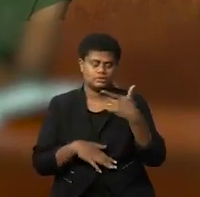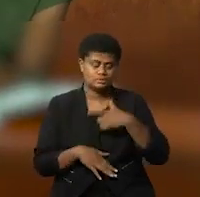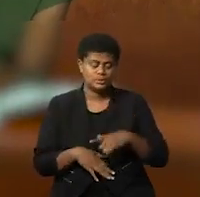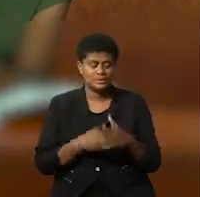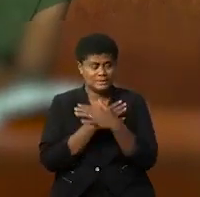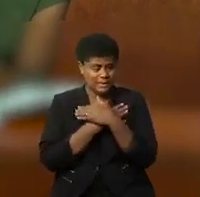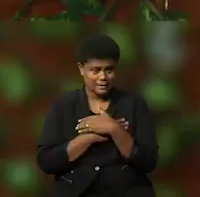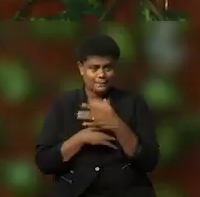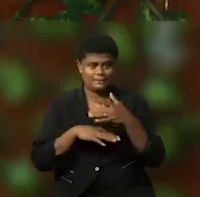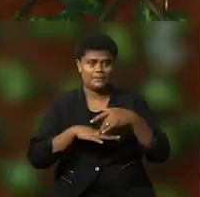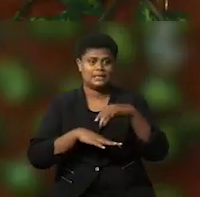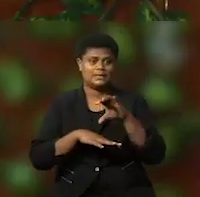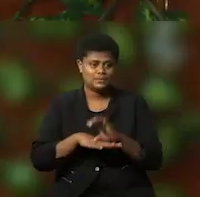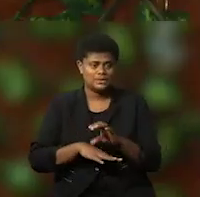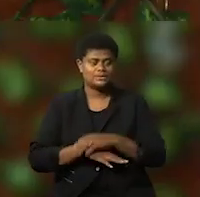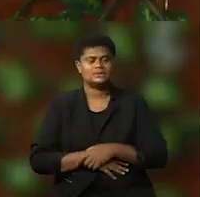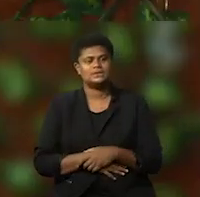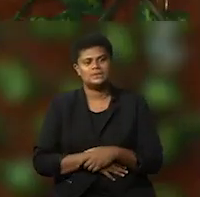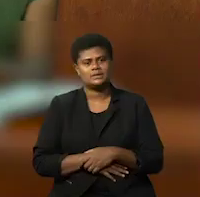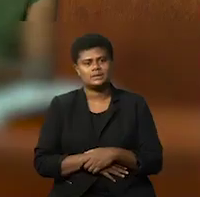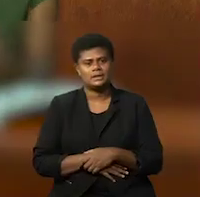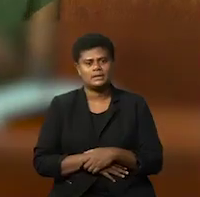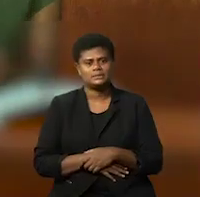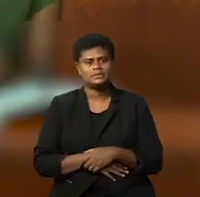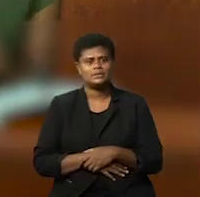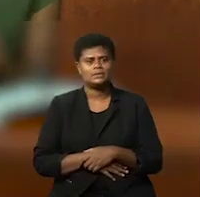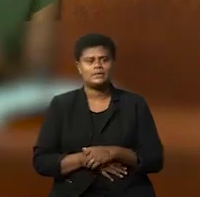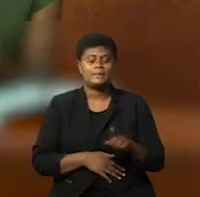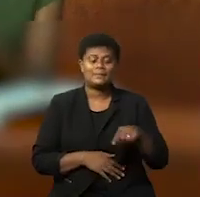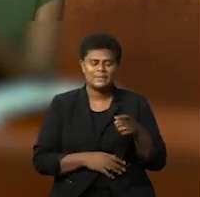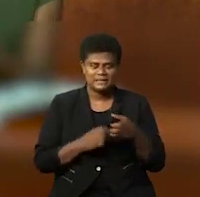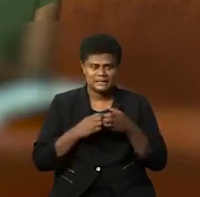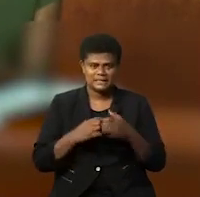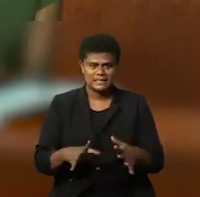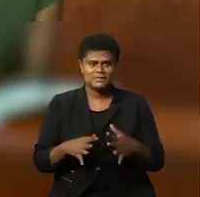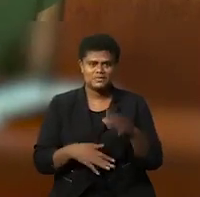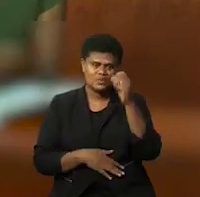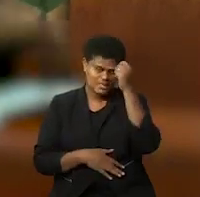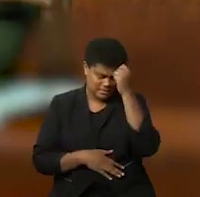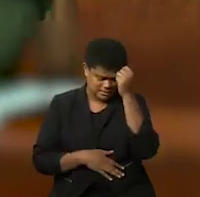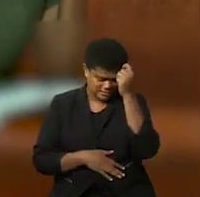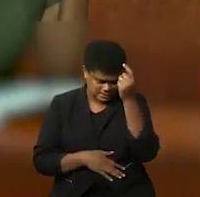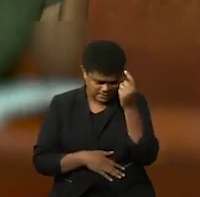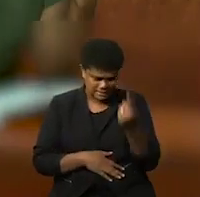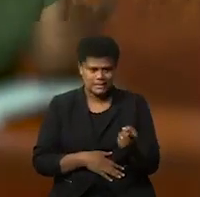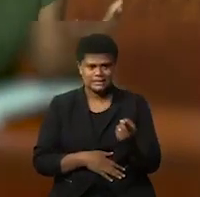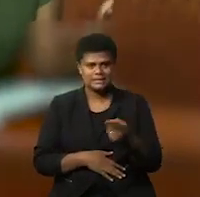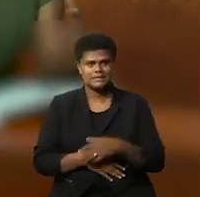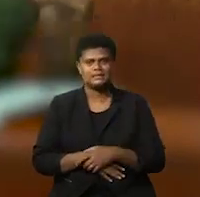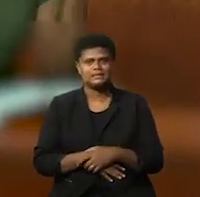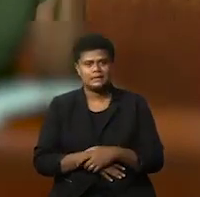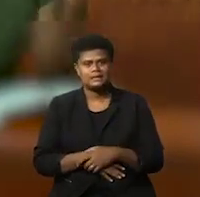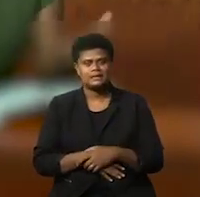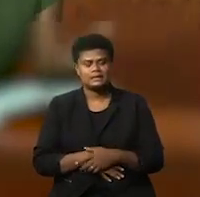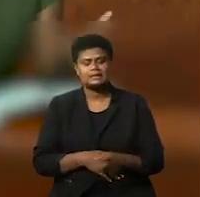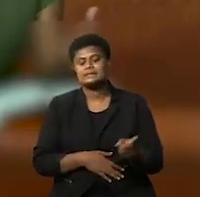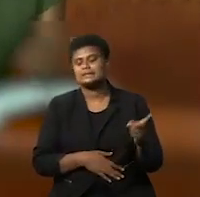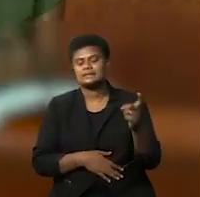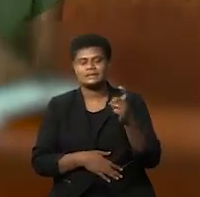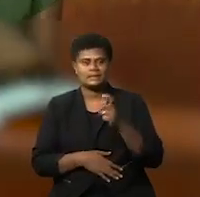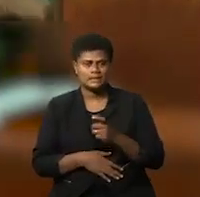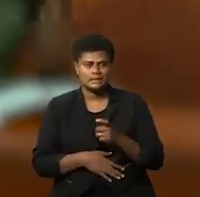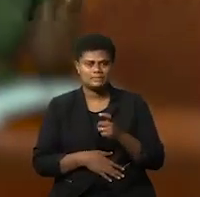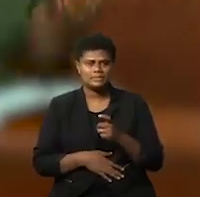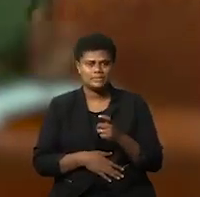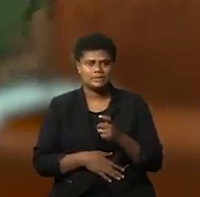to church because I loved Christ. And that I only began to understand that when I truly came into the presence of God to experience Him.